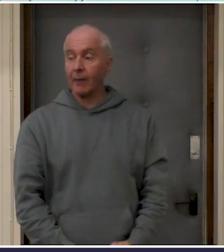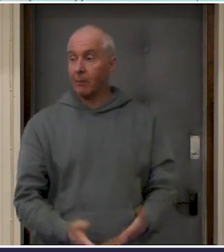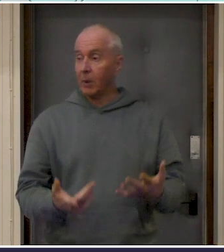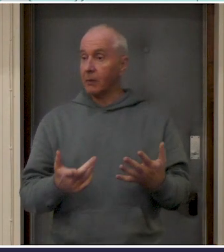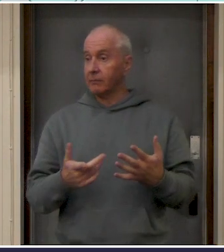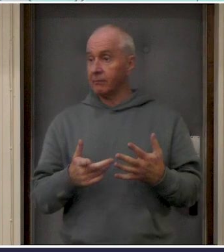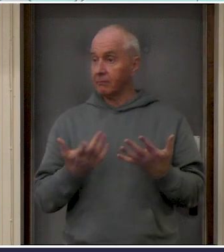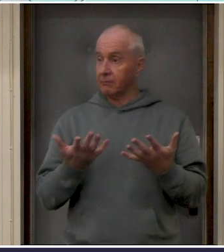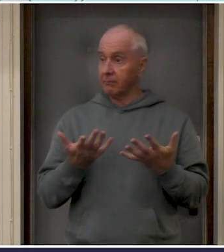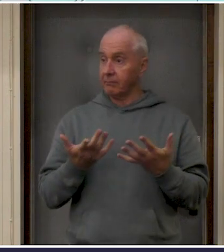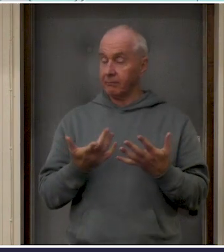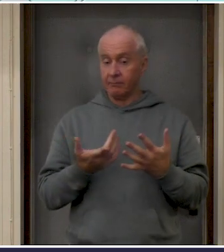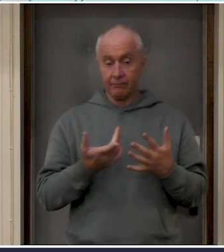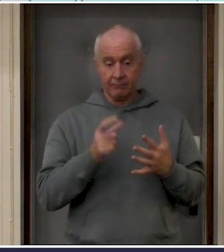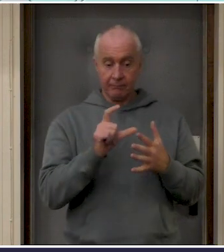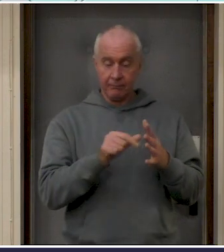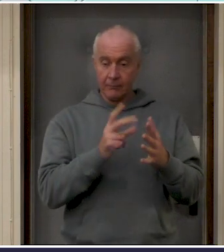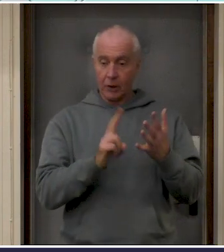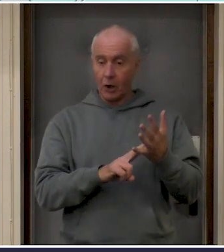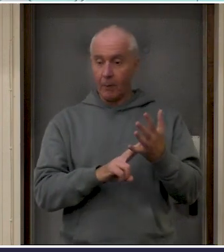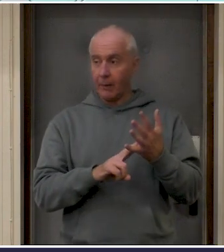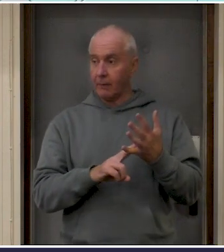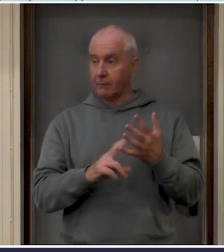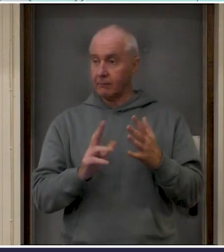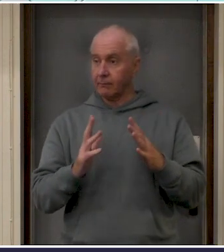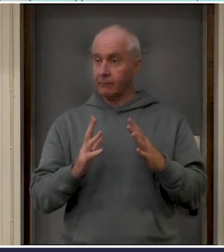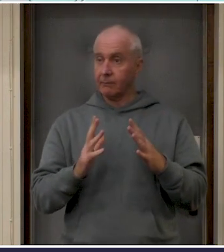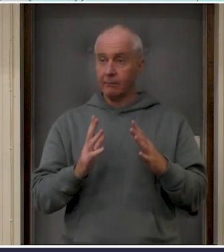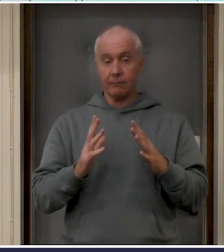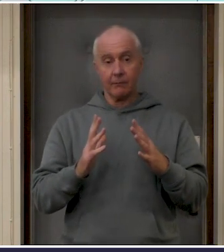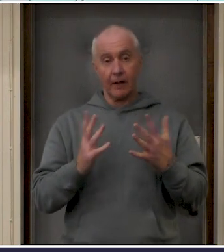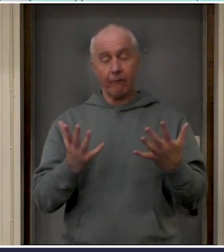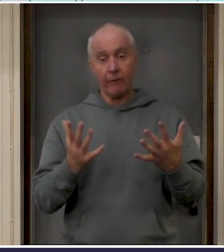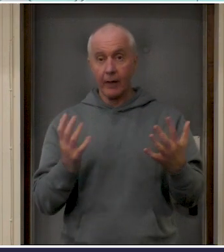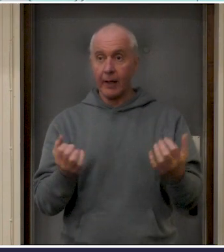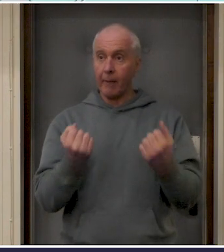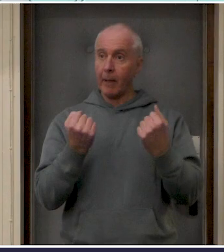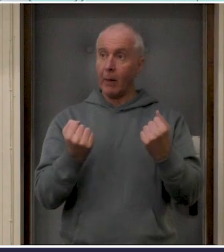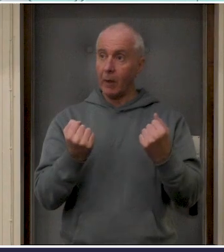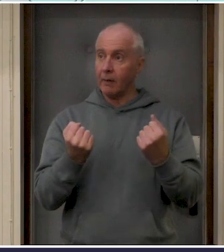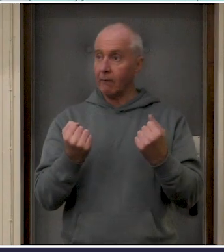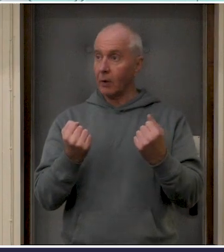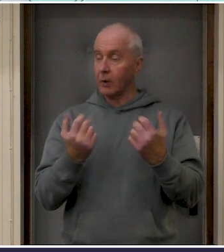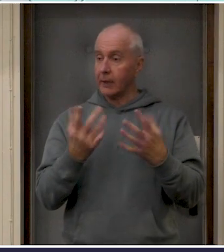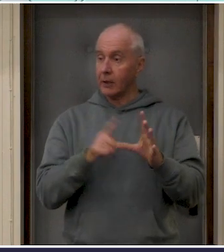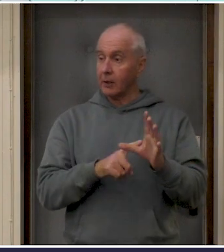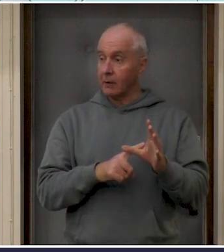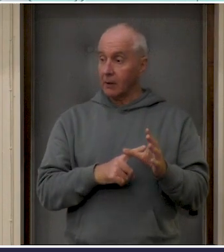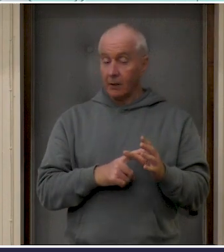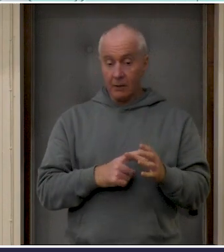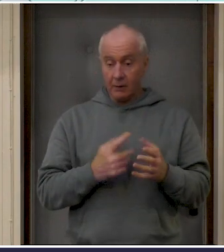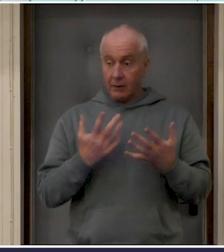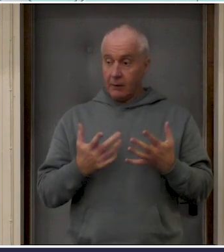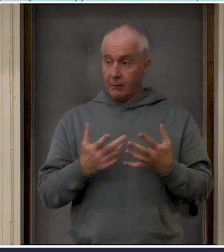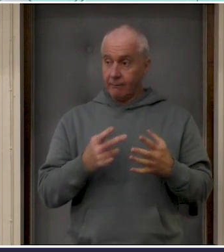down there and provided carbon-free power for all that time. The alternative that replaced it was, and still is,